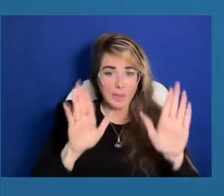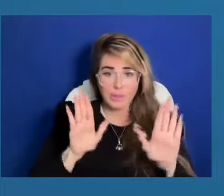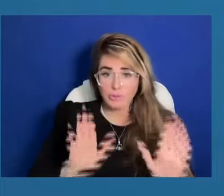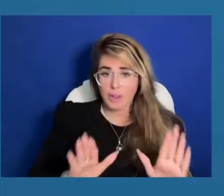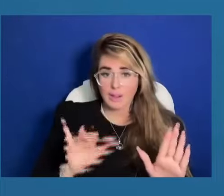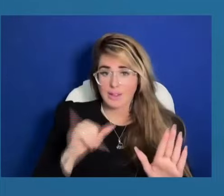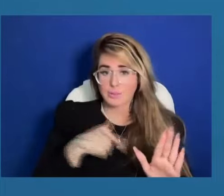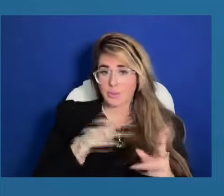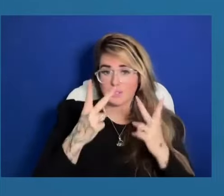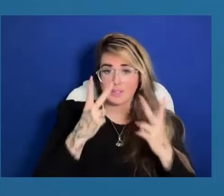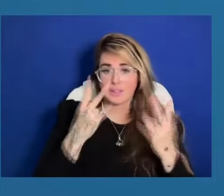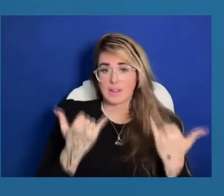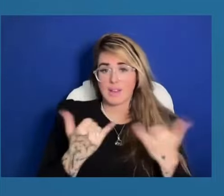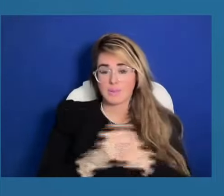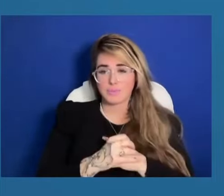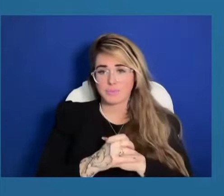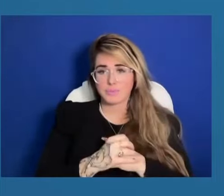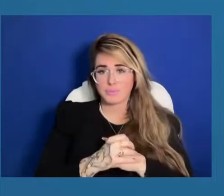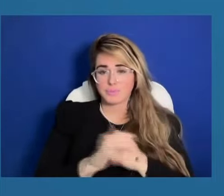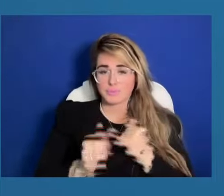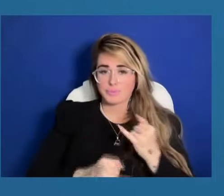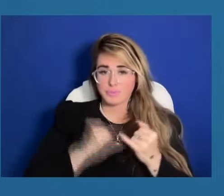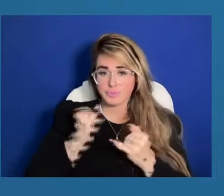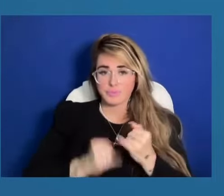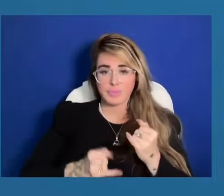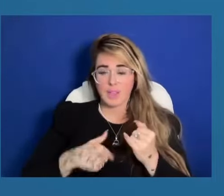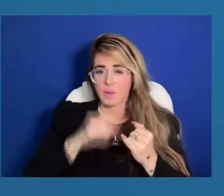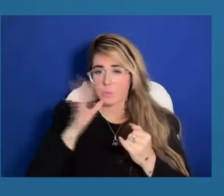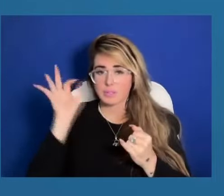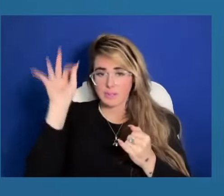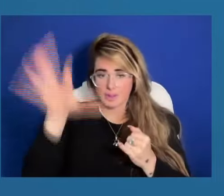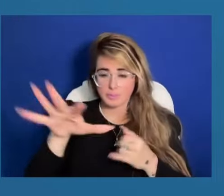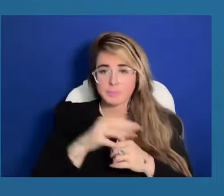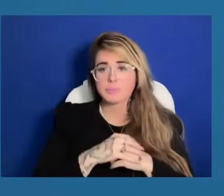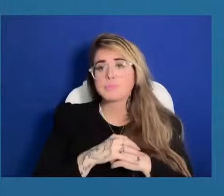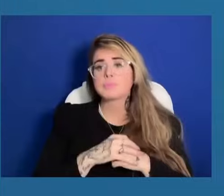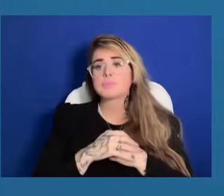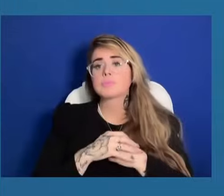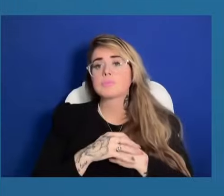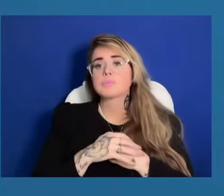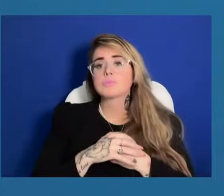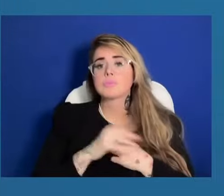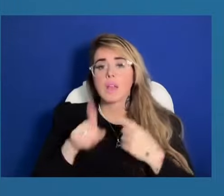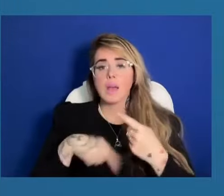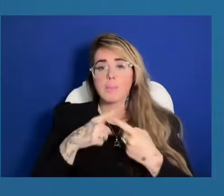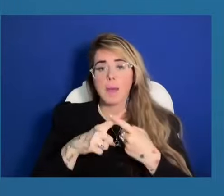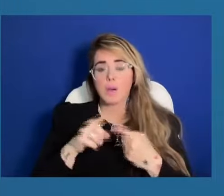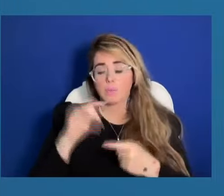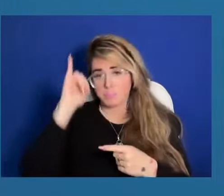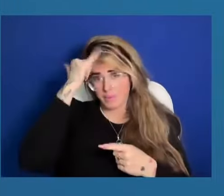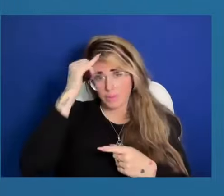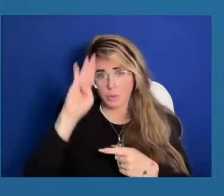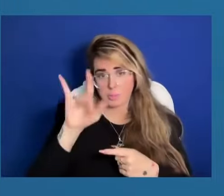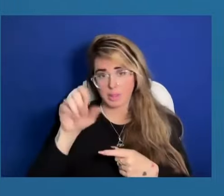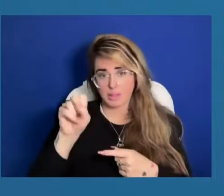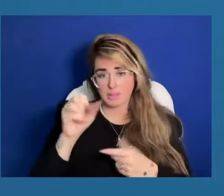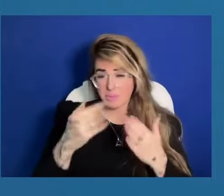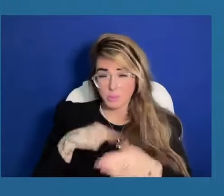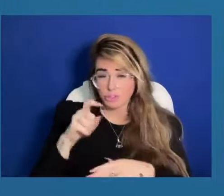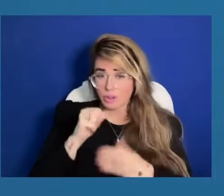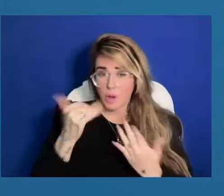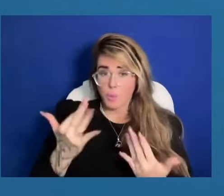have seen right now. Lastly, I will say this about the Buffalo Bills. Maybe we shouldn't wait so